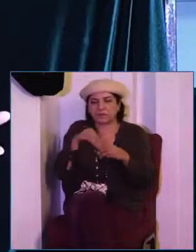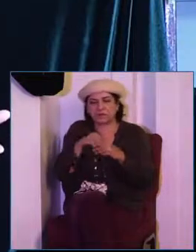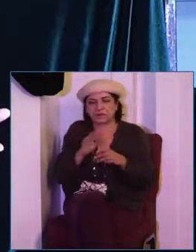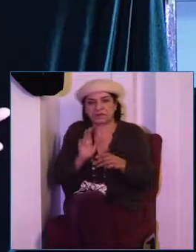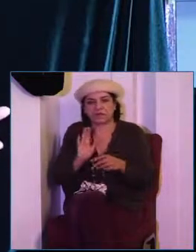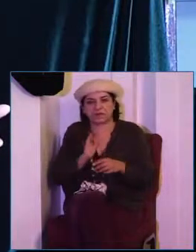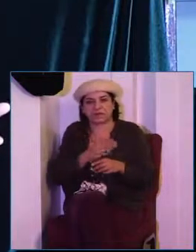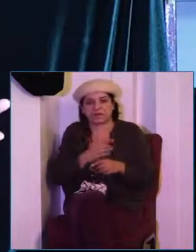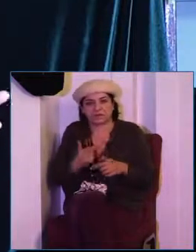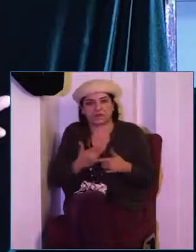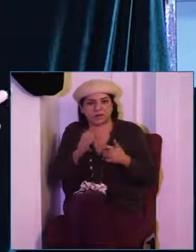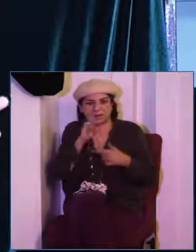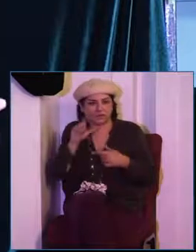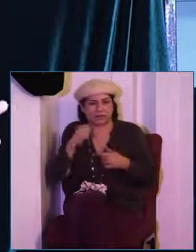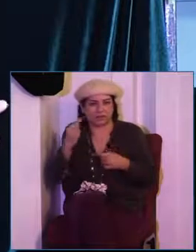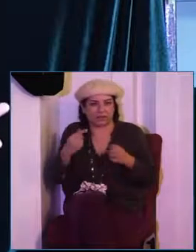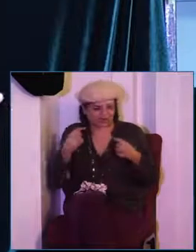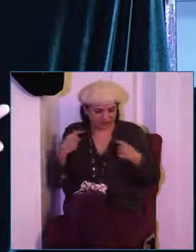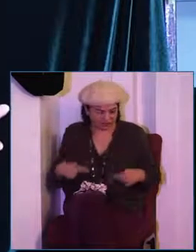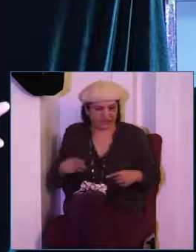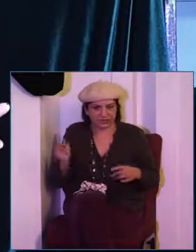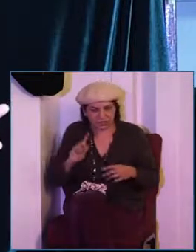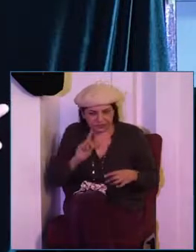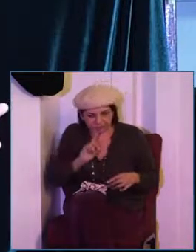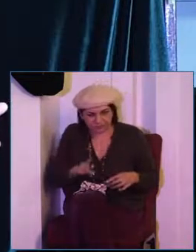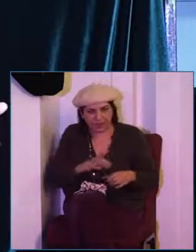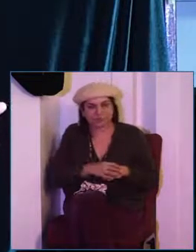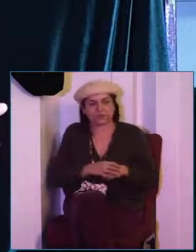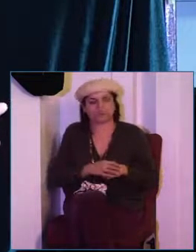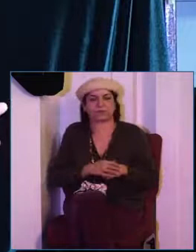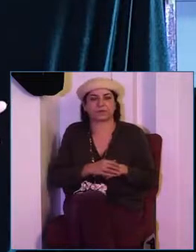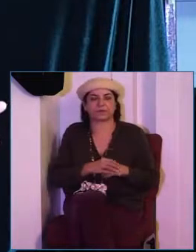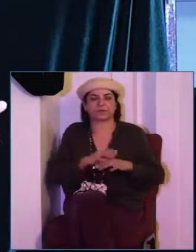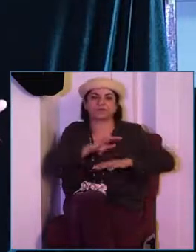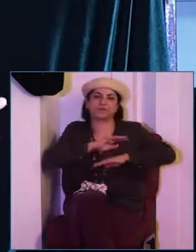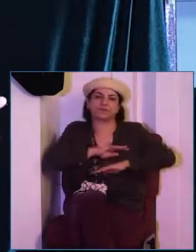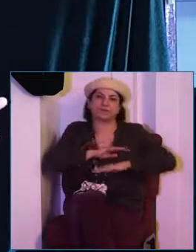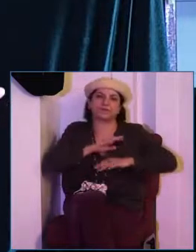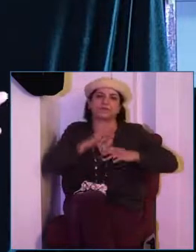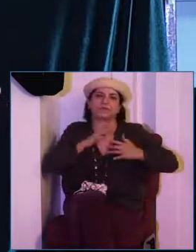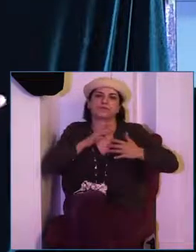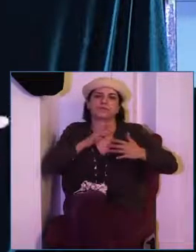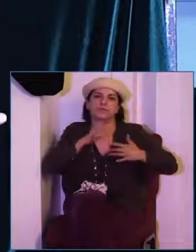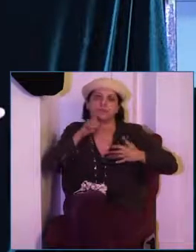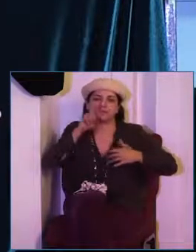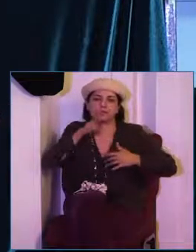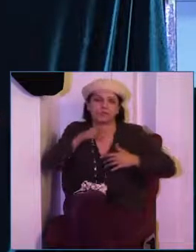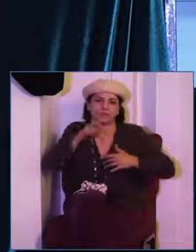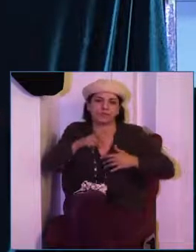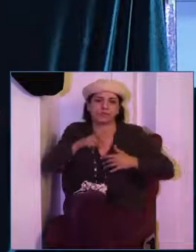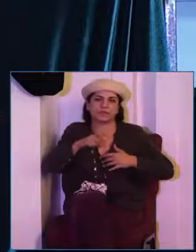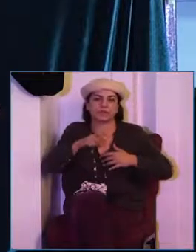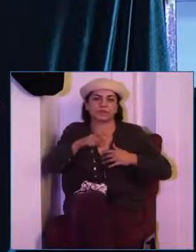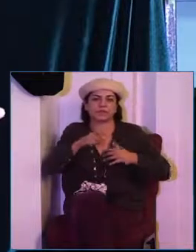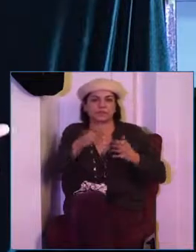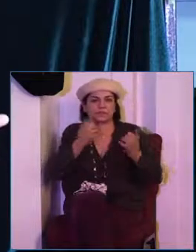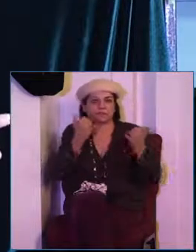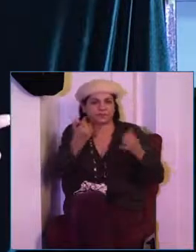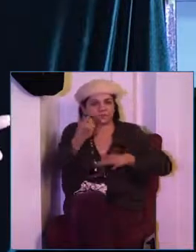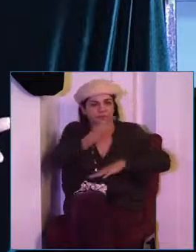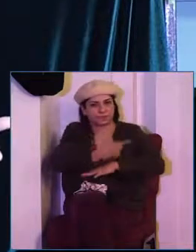God? Meet the needs today. Help us to look to you as